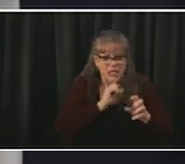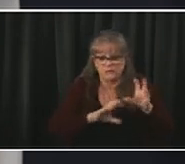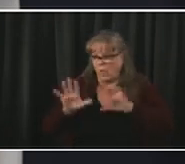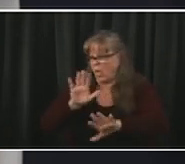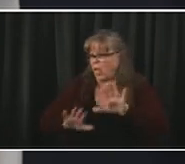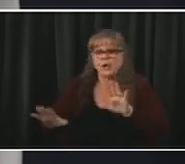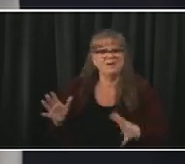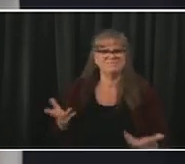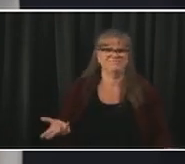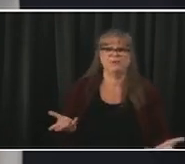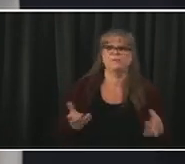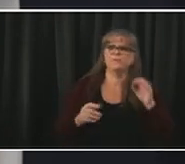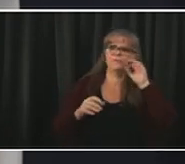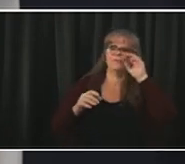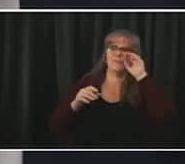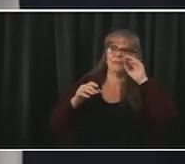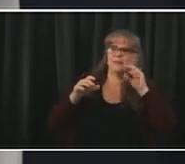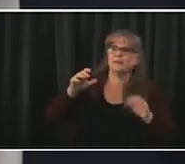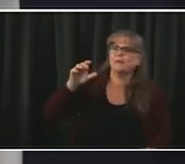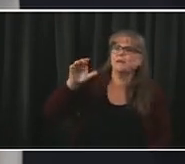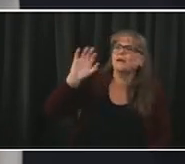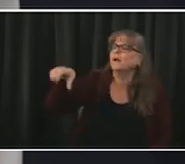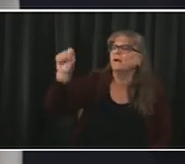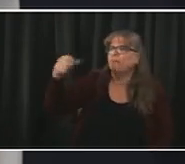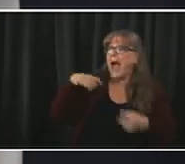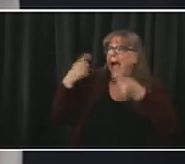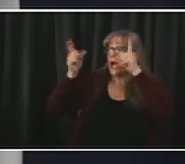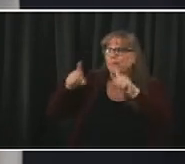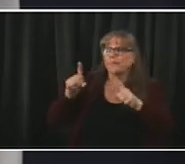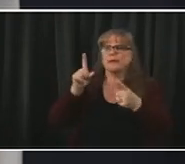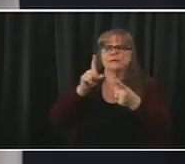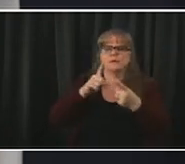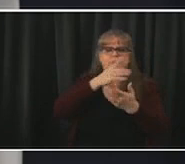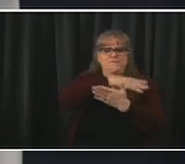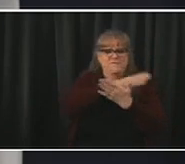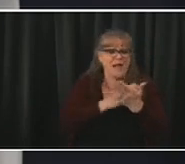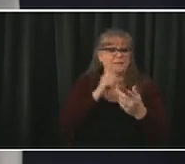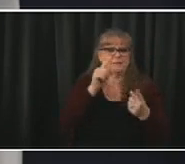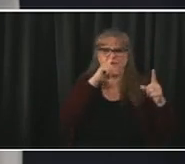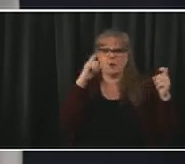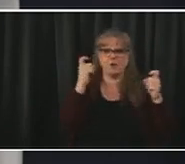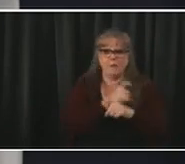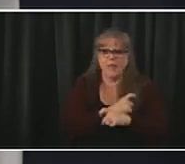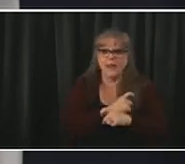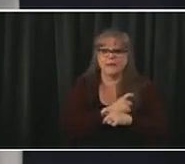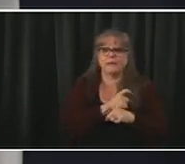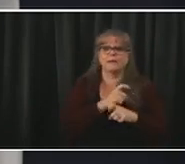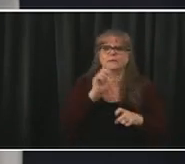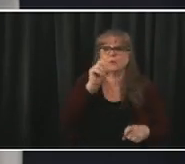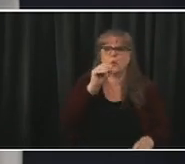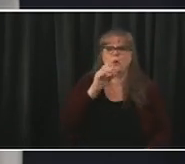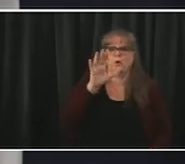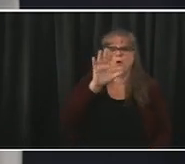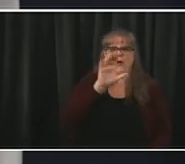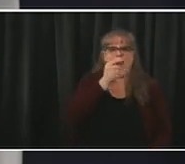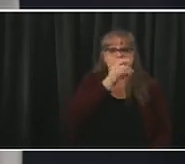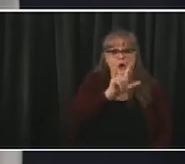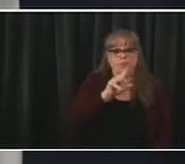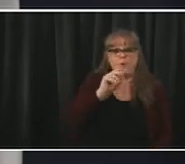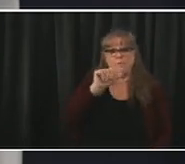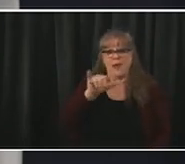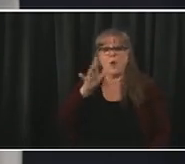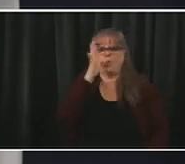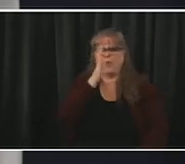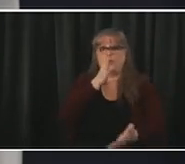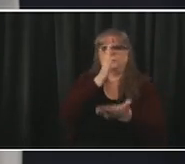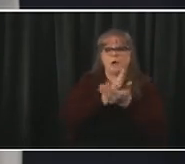quickly as possible. With this plan, that'll be over by late April or early May, and it'll simply be